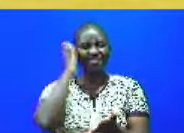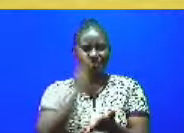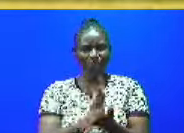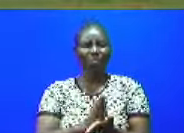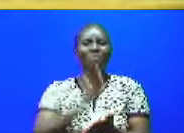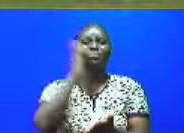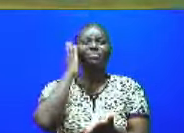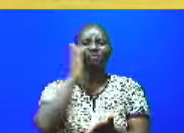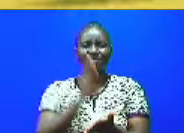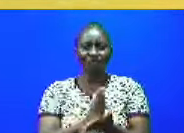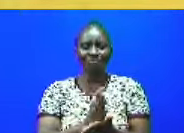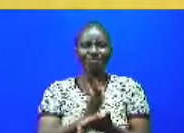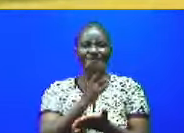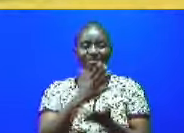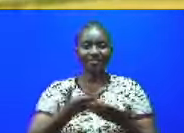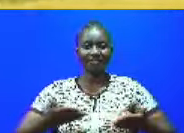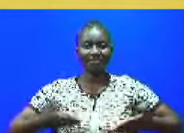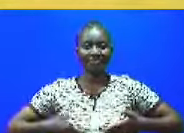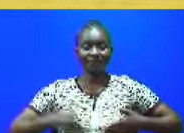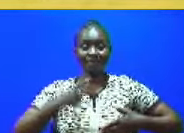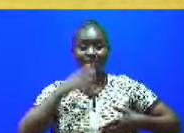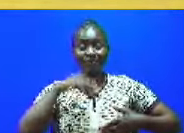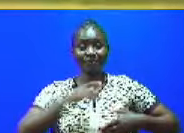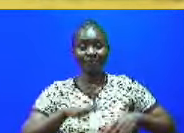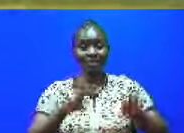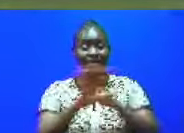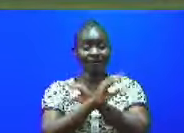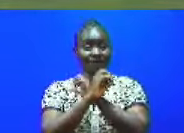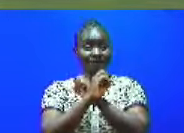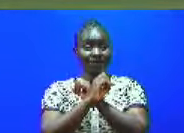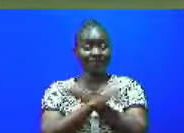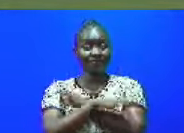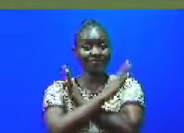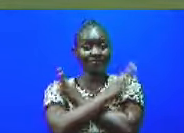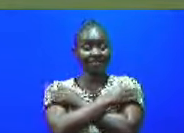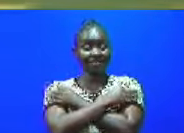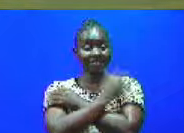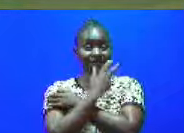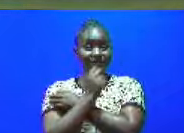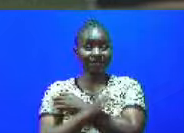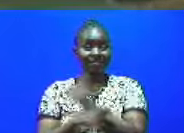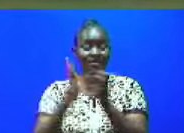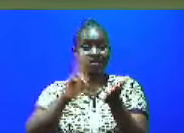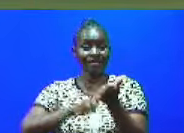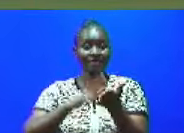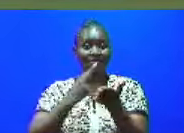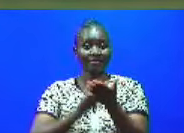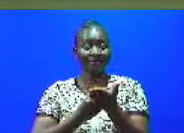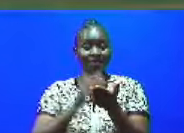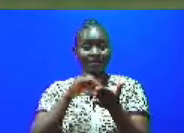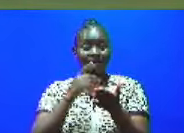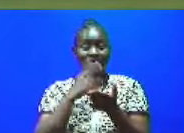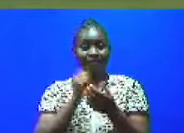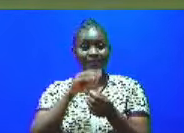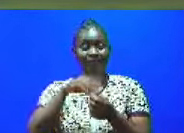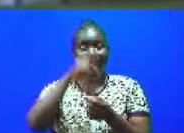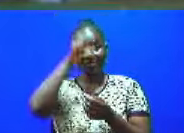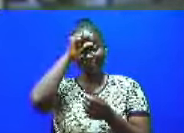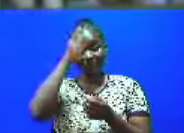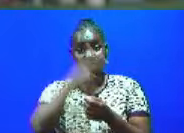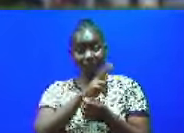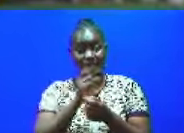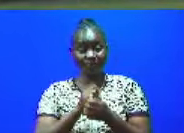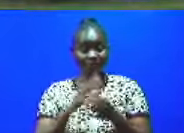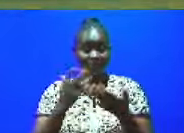these children. Tell your friends to stop stealing state resources. Tell your government ministers to use